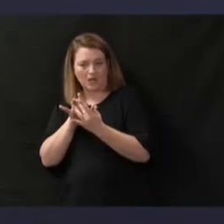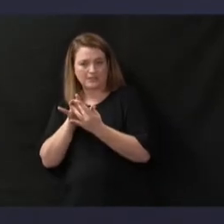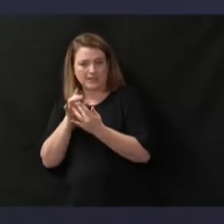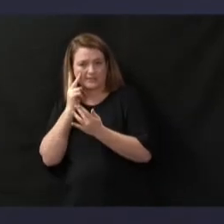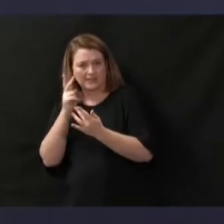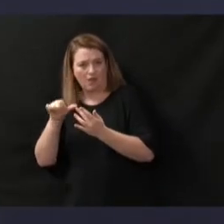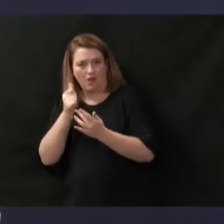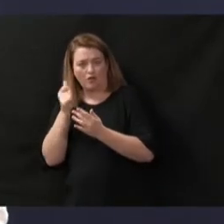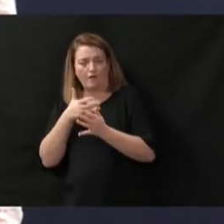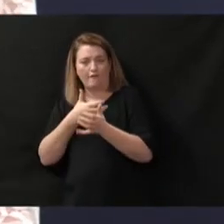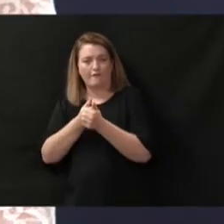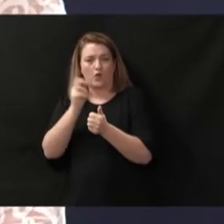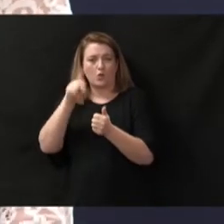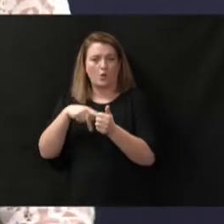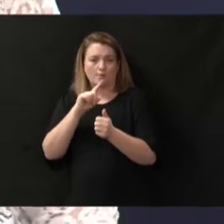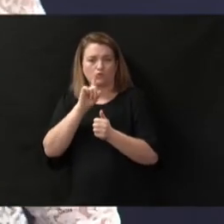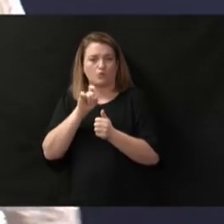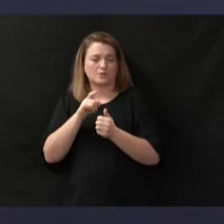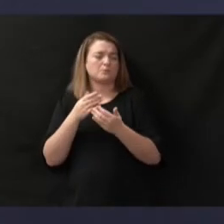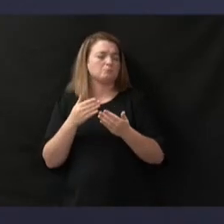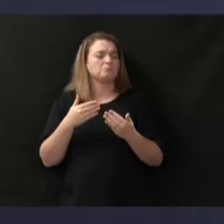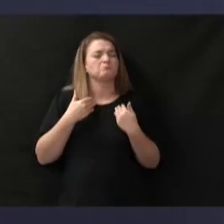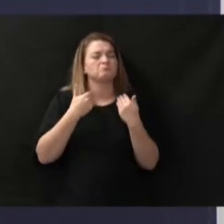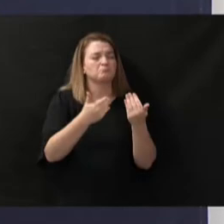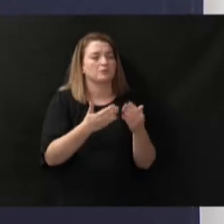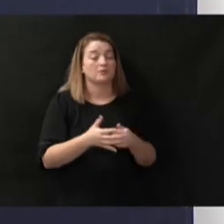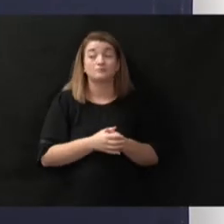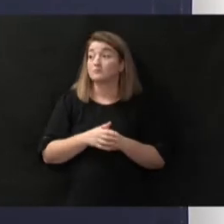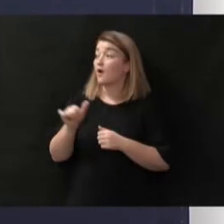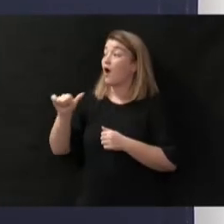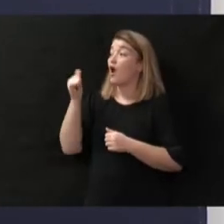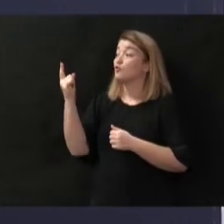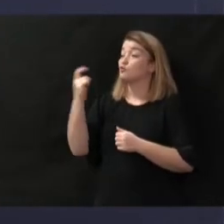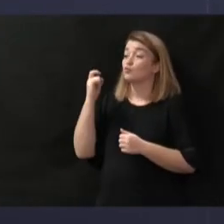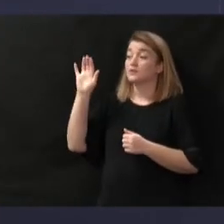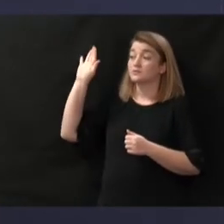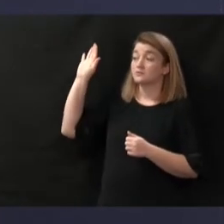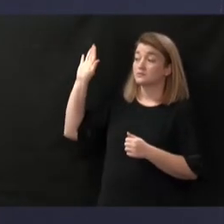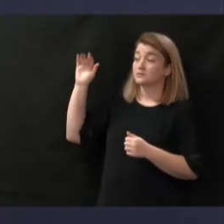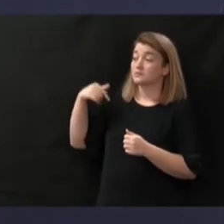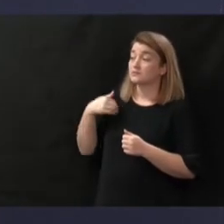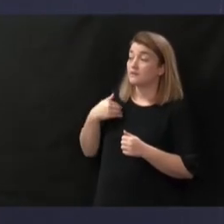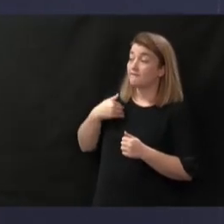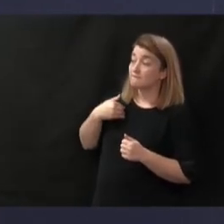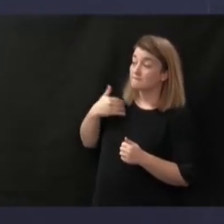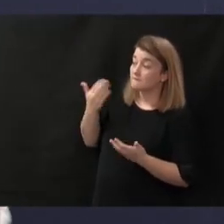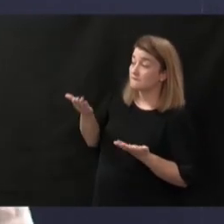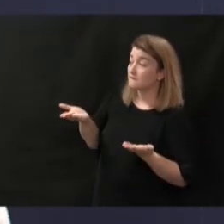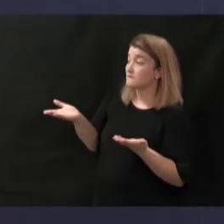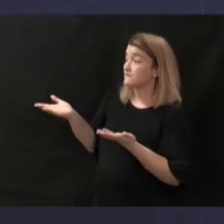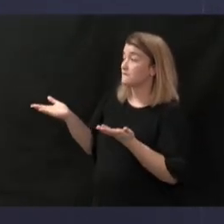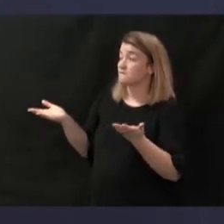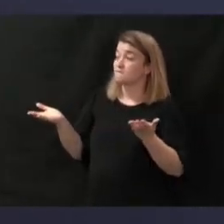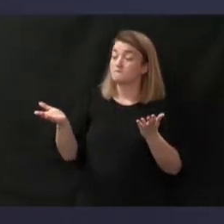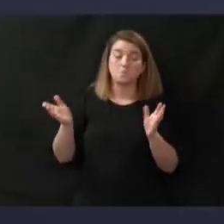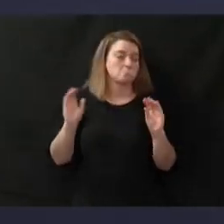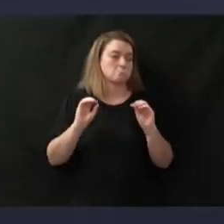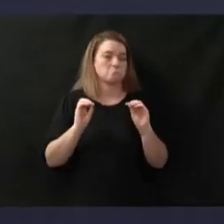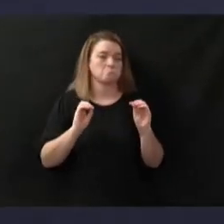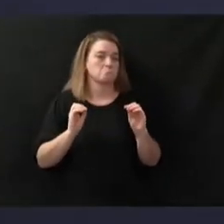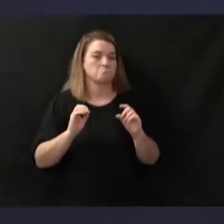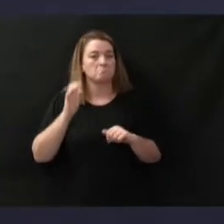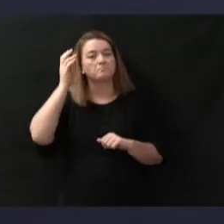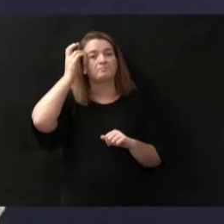Okay. All right. Any other questions? Any other Zoom questions? Okay. So on